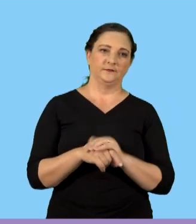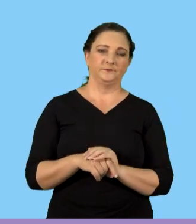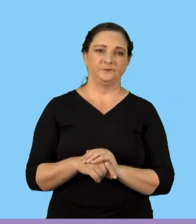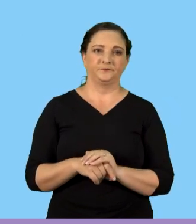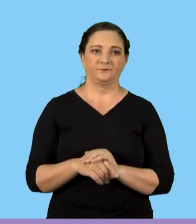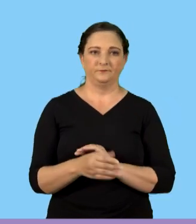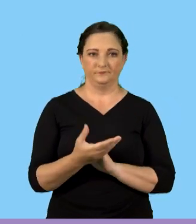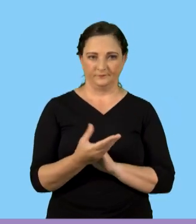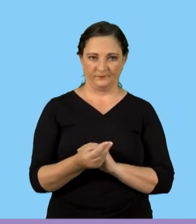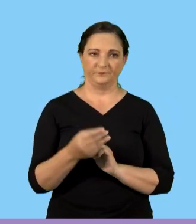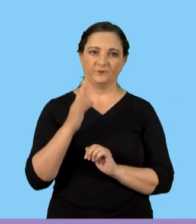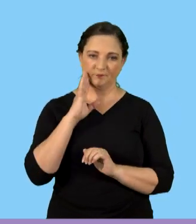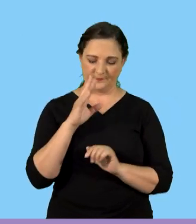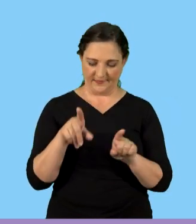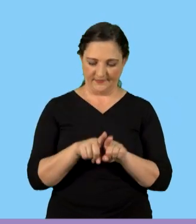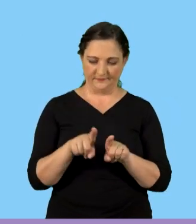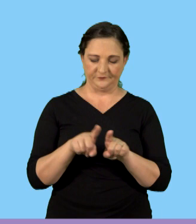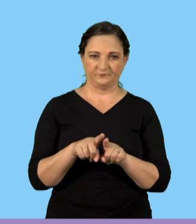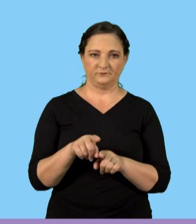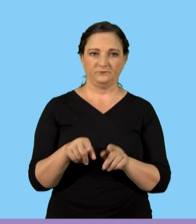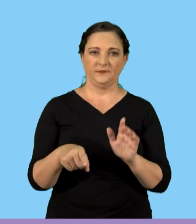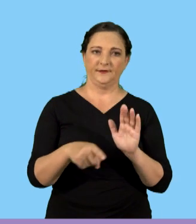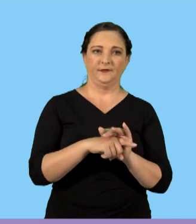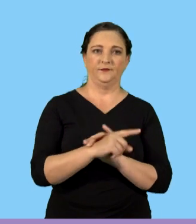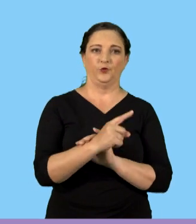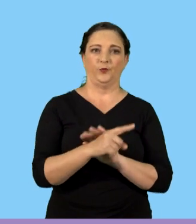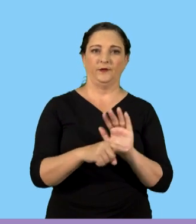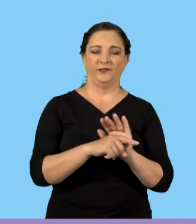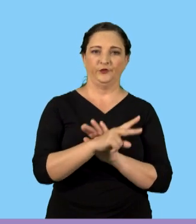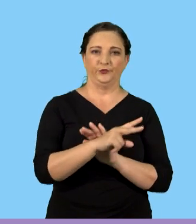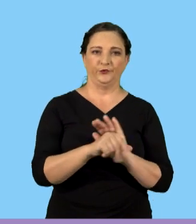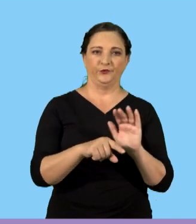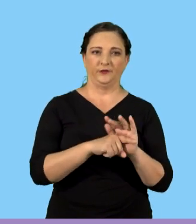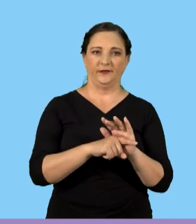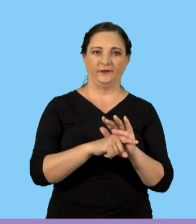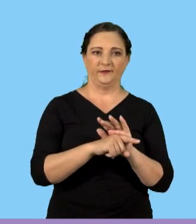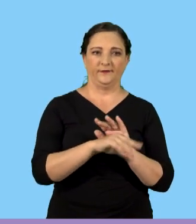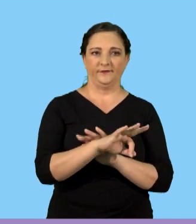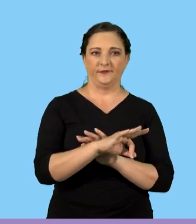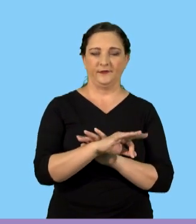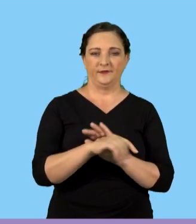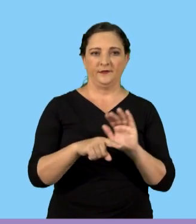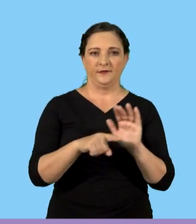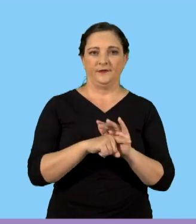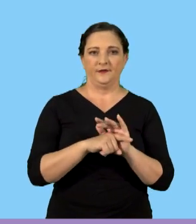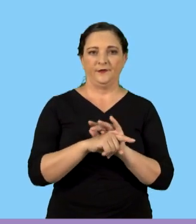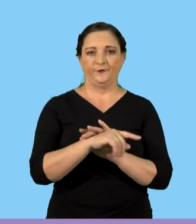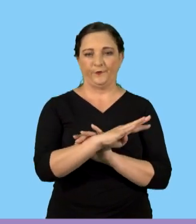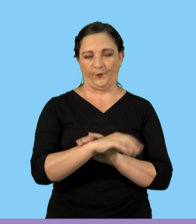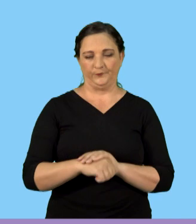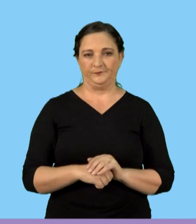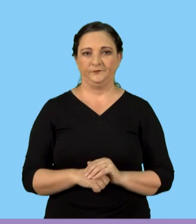our x-axis, we are going to have our negative 1, negative 2, negative 3, and